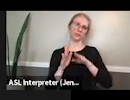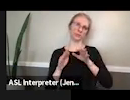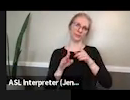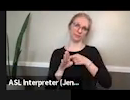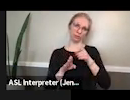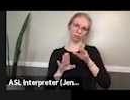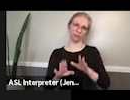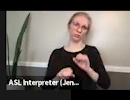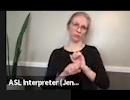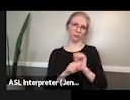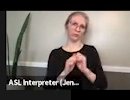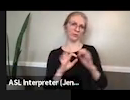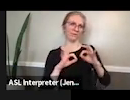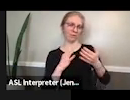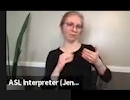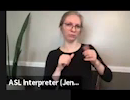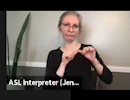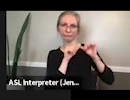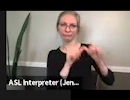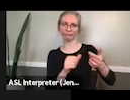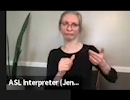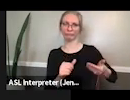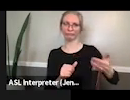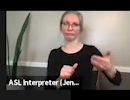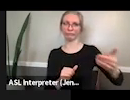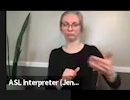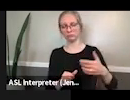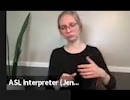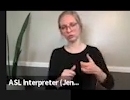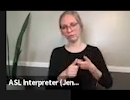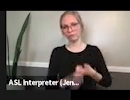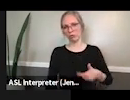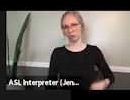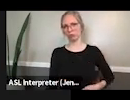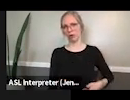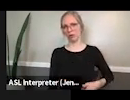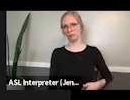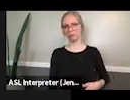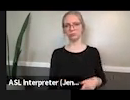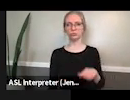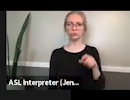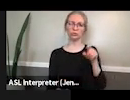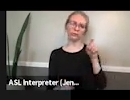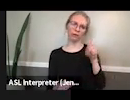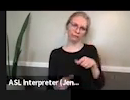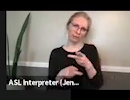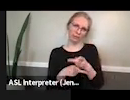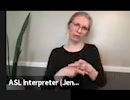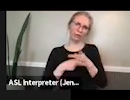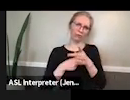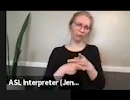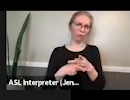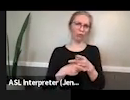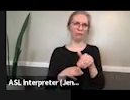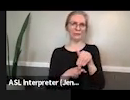ongoing basis in first steps. Go with your gut. We have to be very careful and walk a fine line to not say, that pediatrician